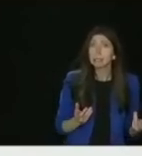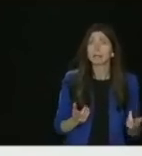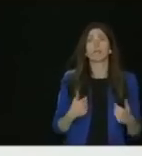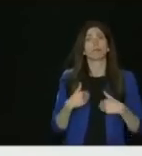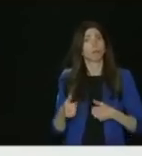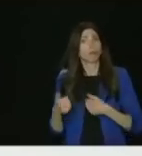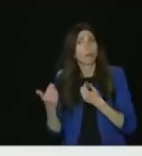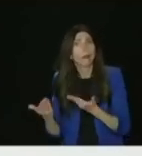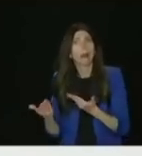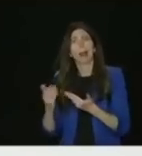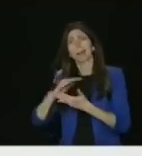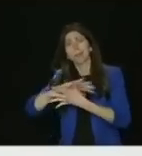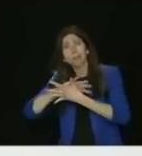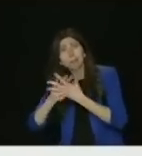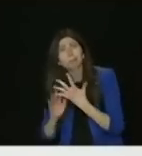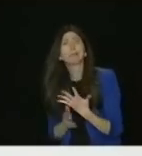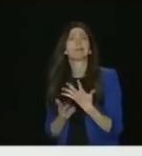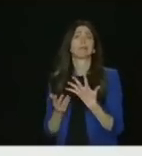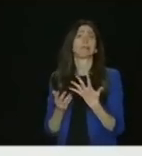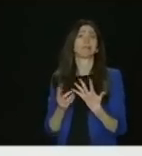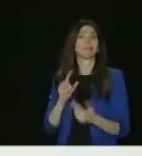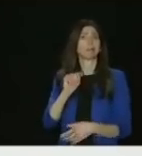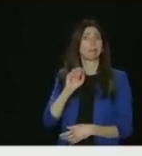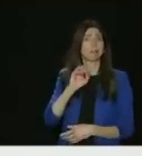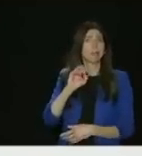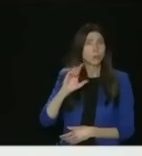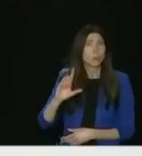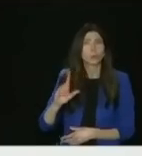tools and resources to help end these blockades.